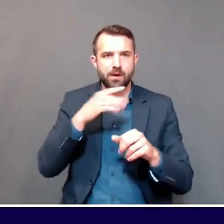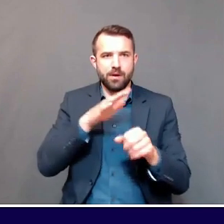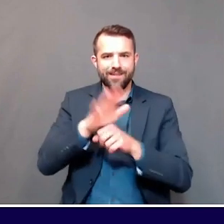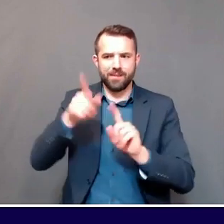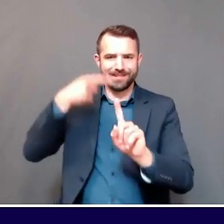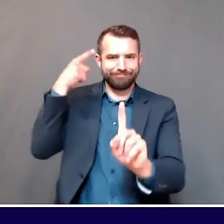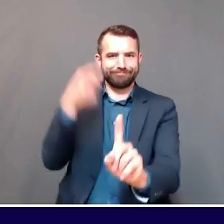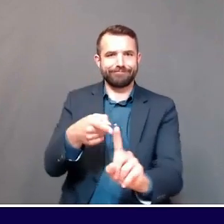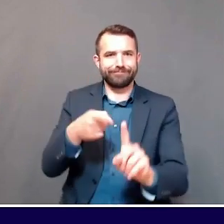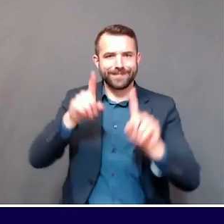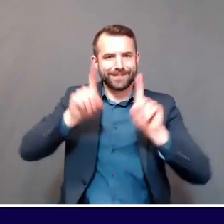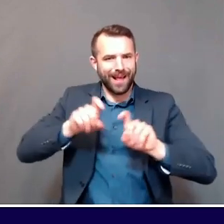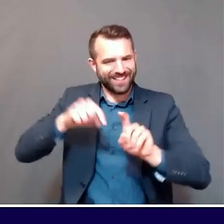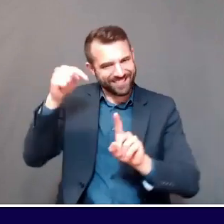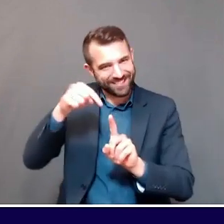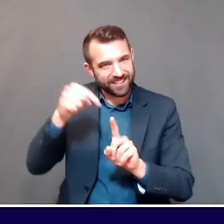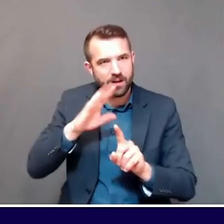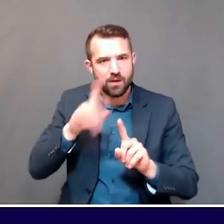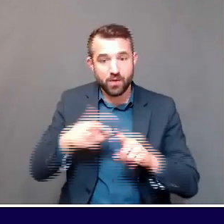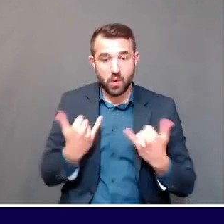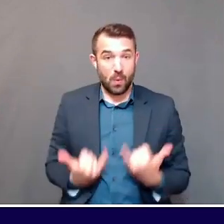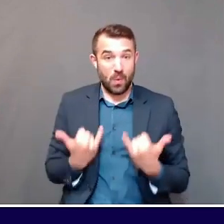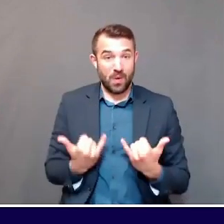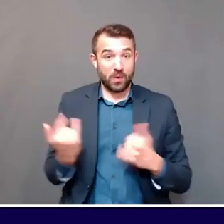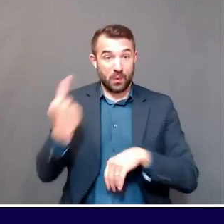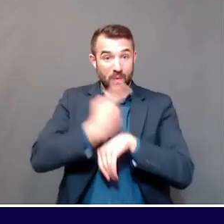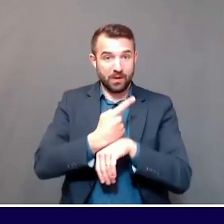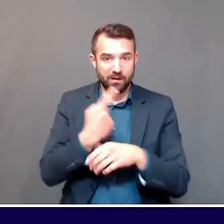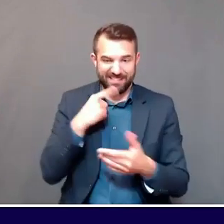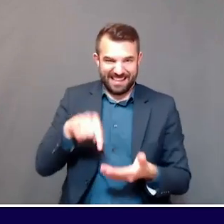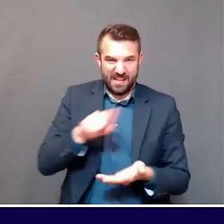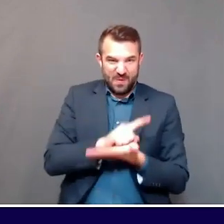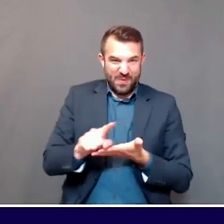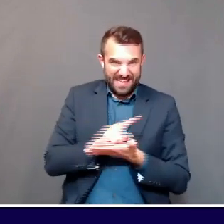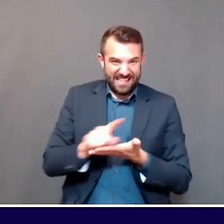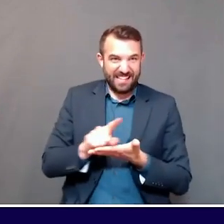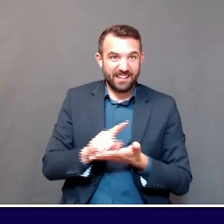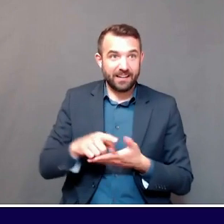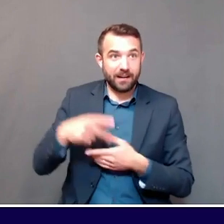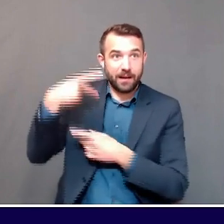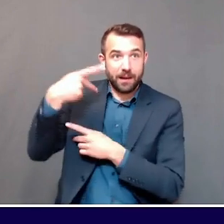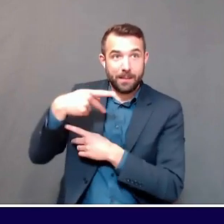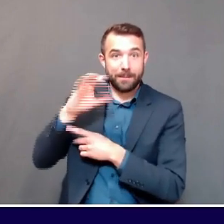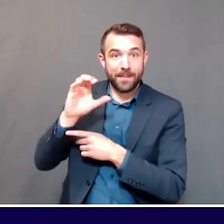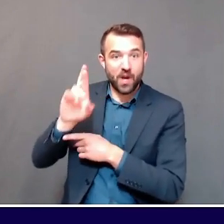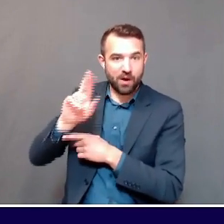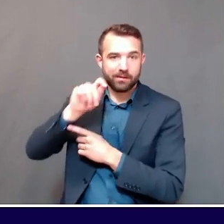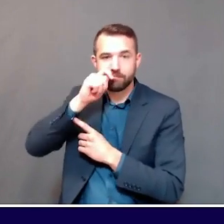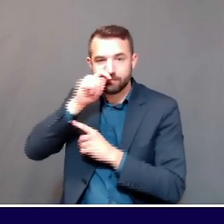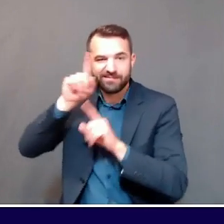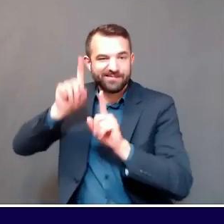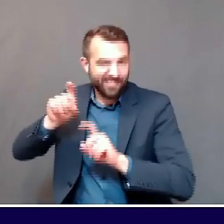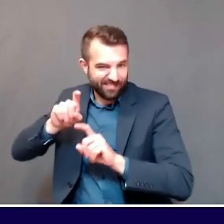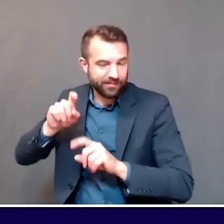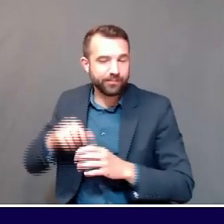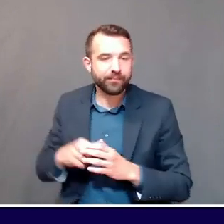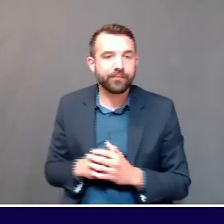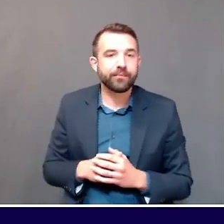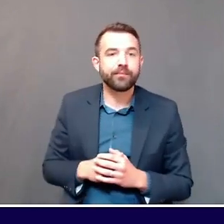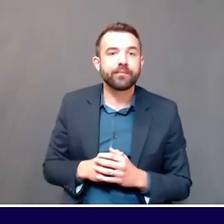the current outbreak, and that is the PCR test. So looking at that PCR test a little bit more